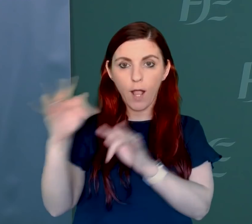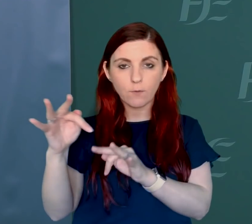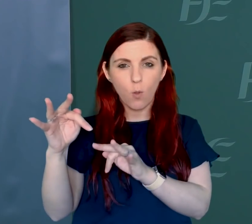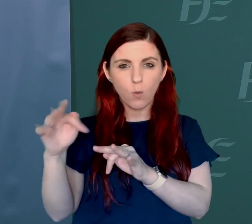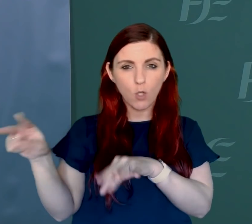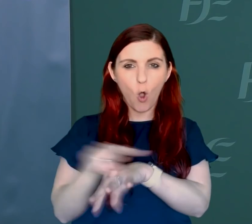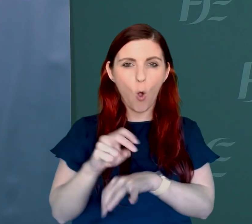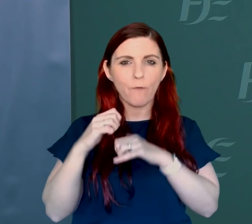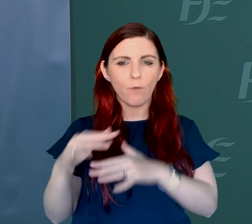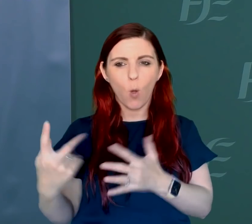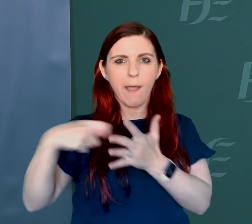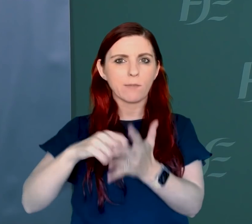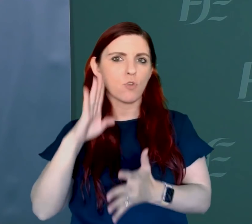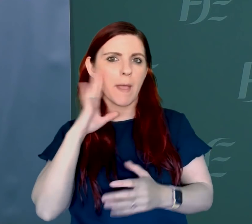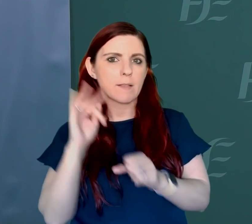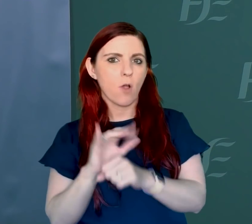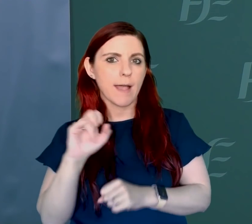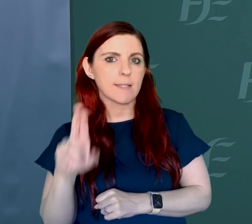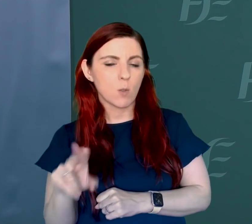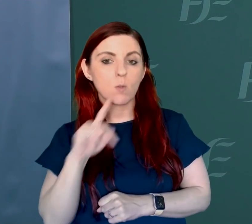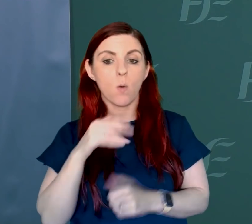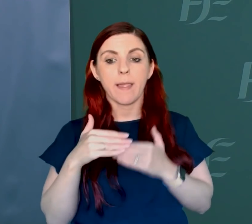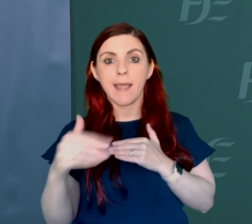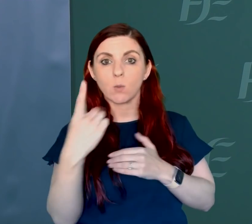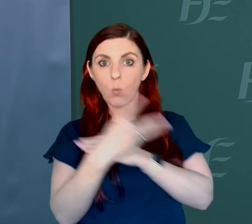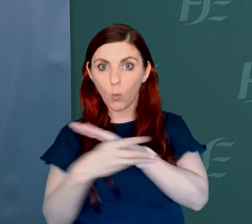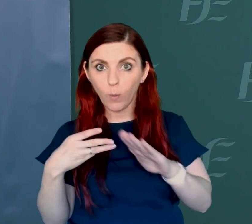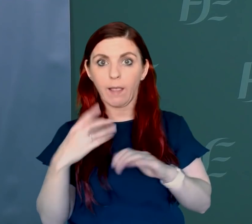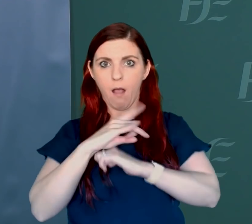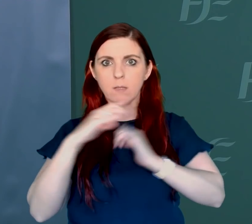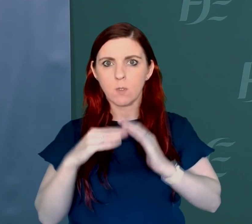7 days, working with hospitals to see what they can identify and we will fund.